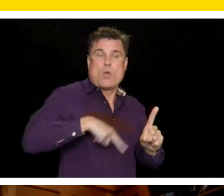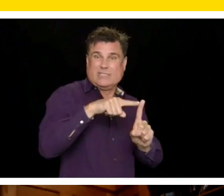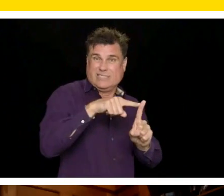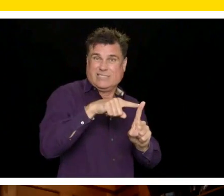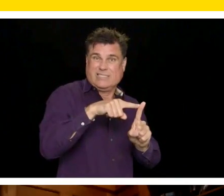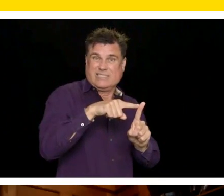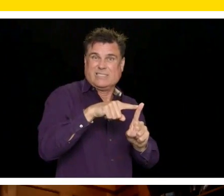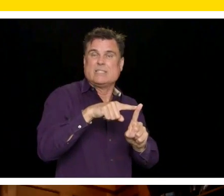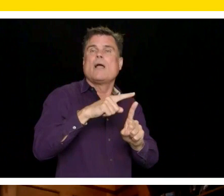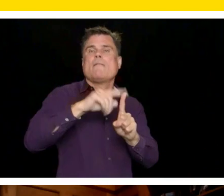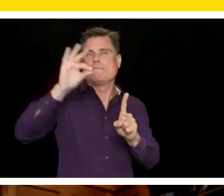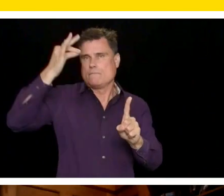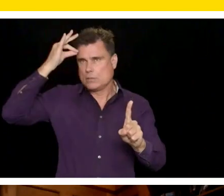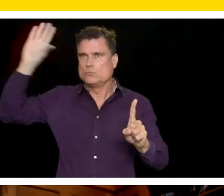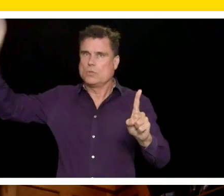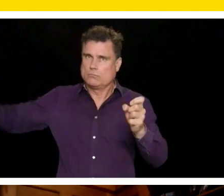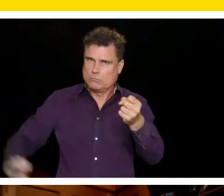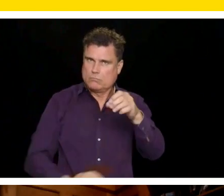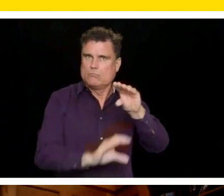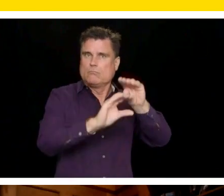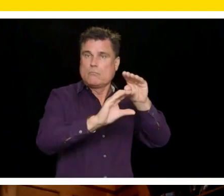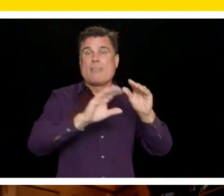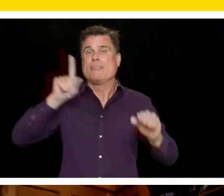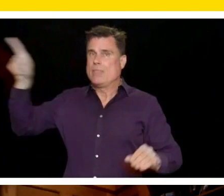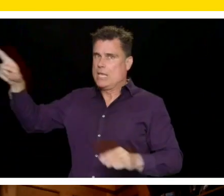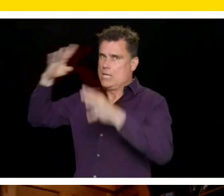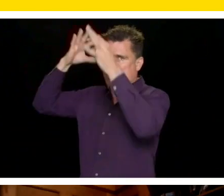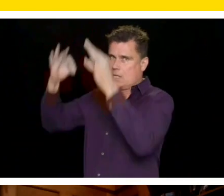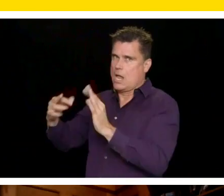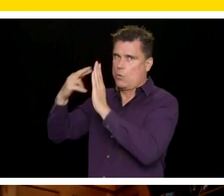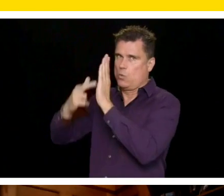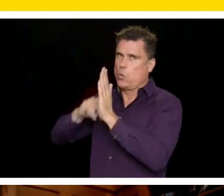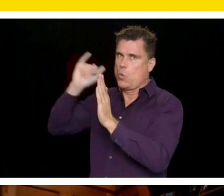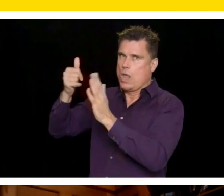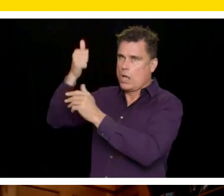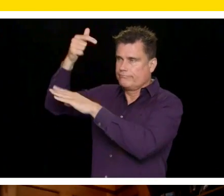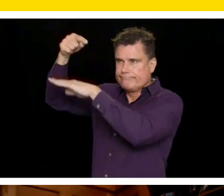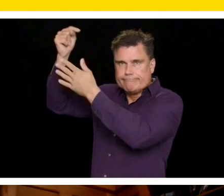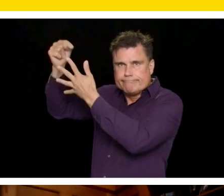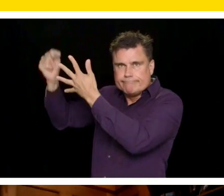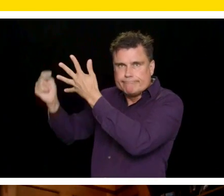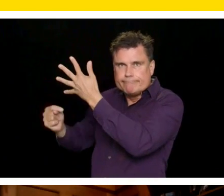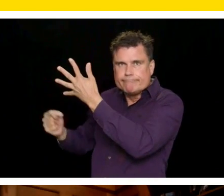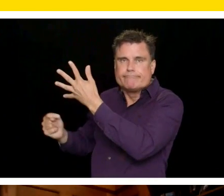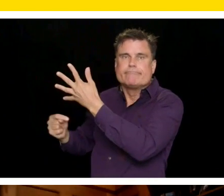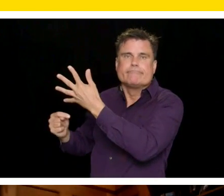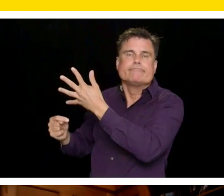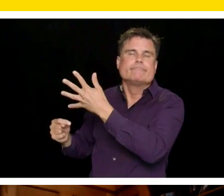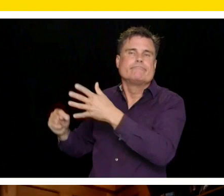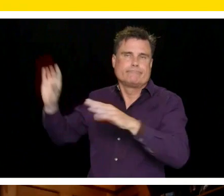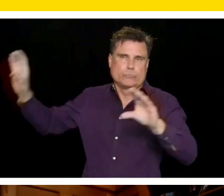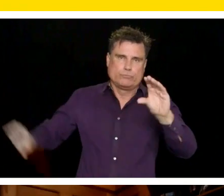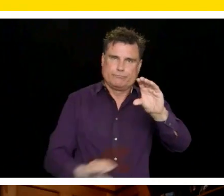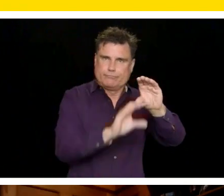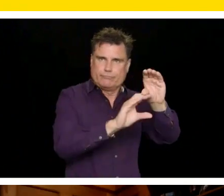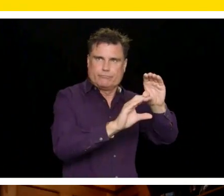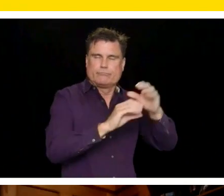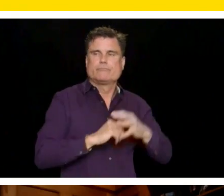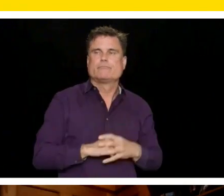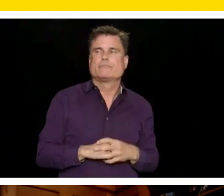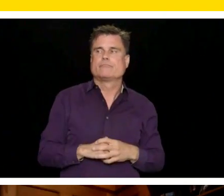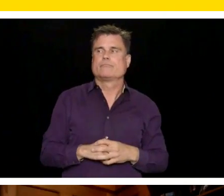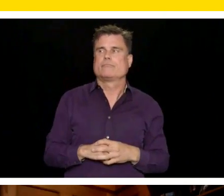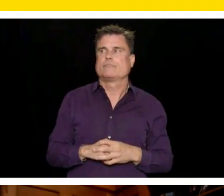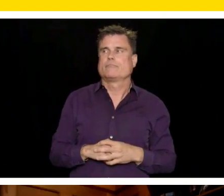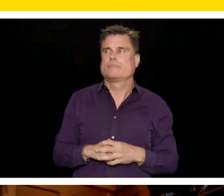fill in all the gaps and what those gaps may or may not be, it's not necessarily just easy for the